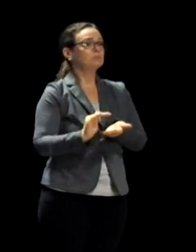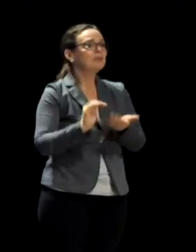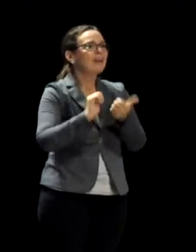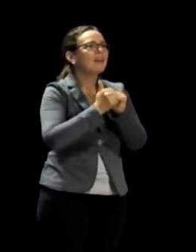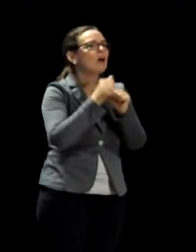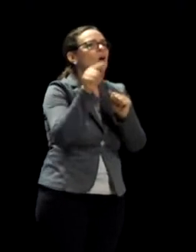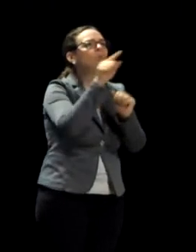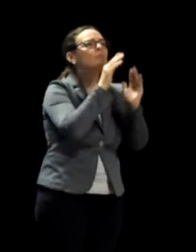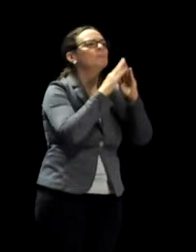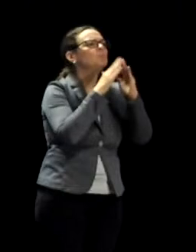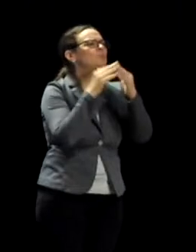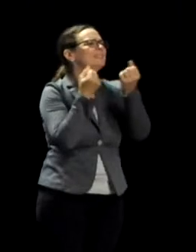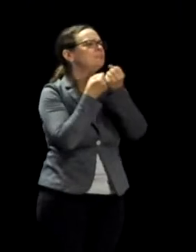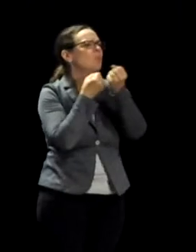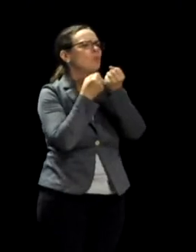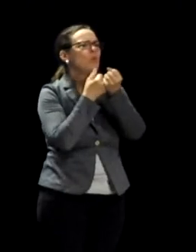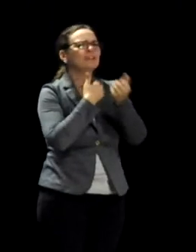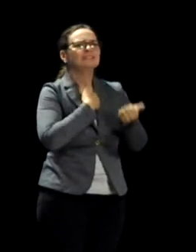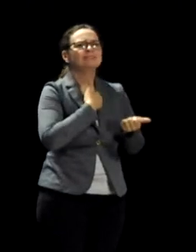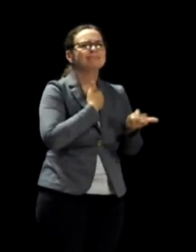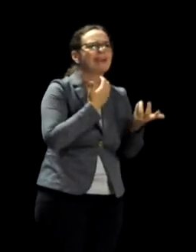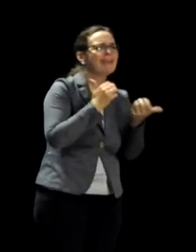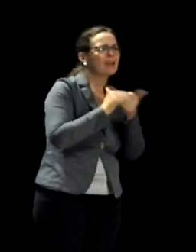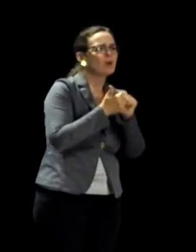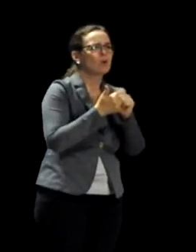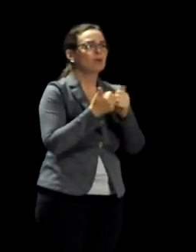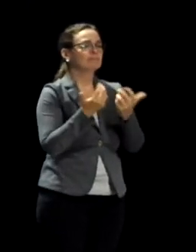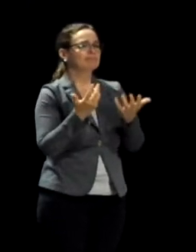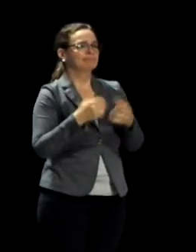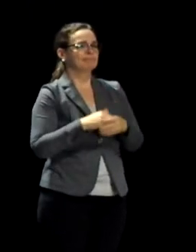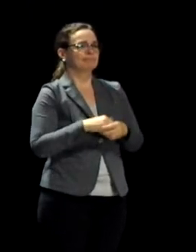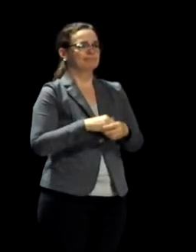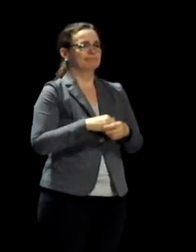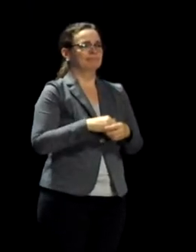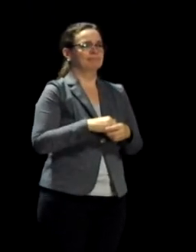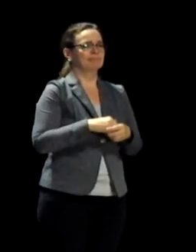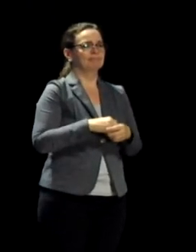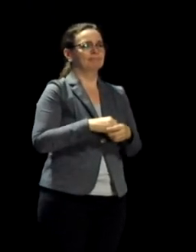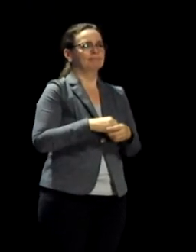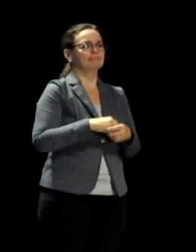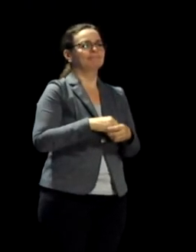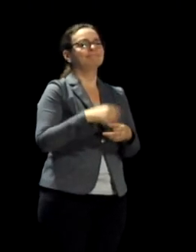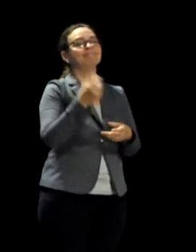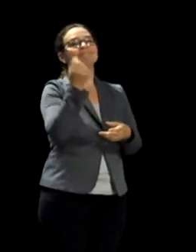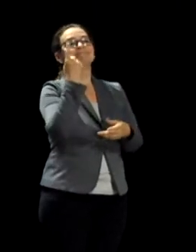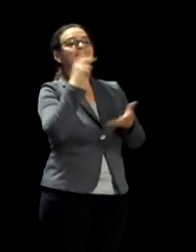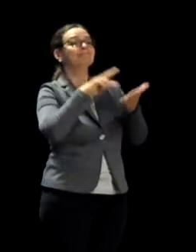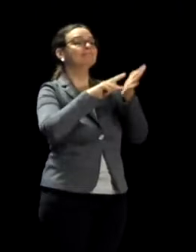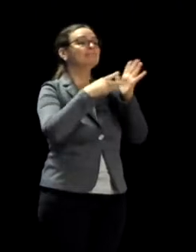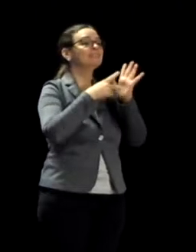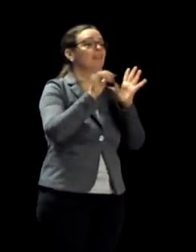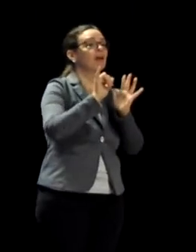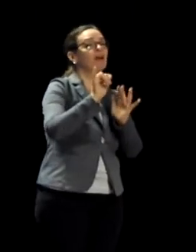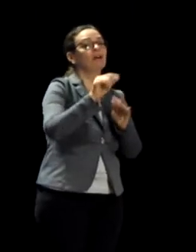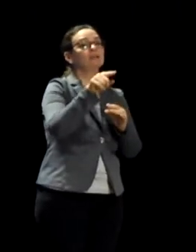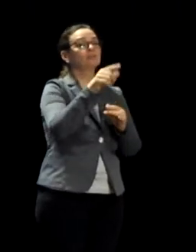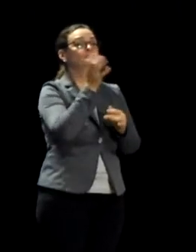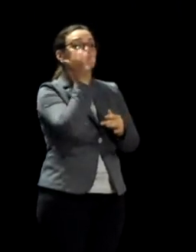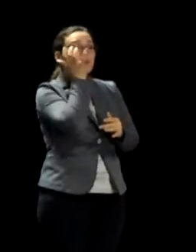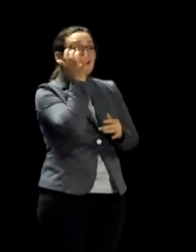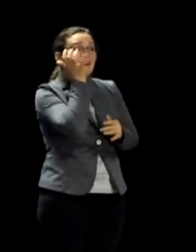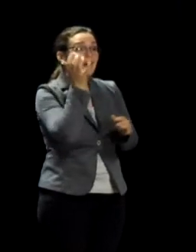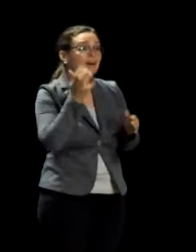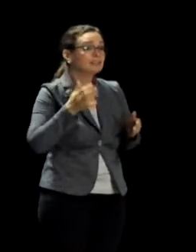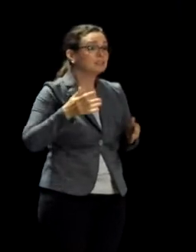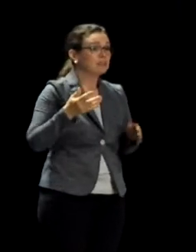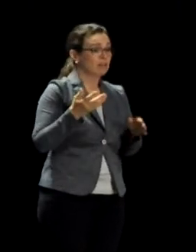paved roads, not cutting grass. Like, what is specifically going to be cut? Well, we've already essentially cut a lot of things. There's certain things